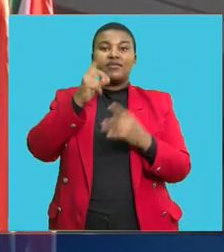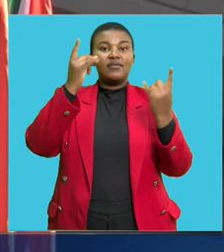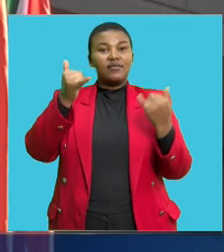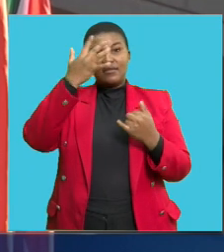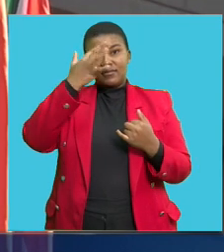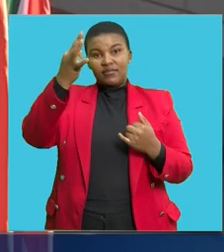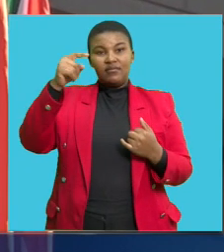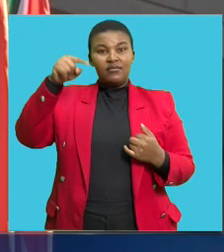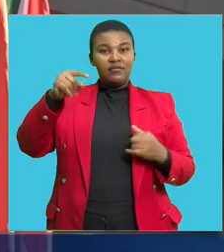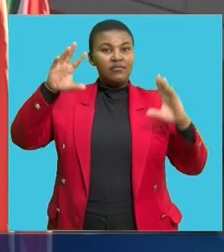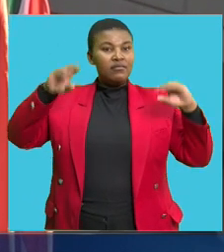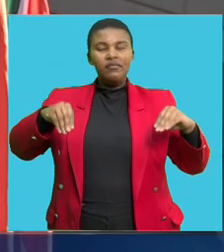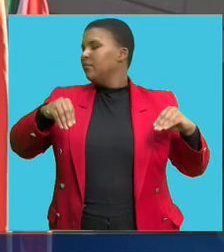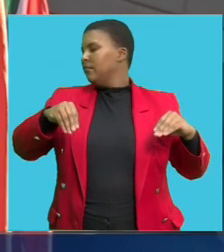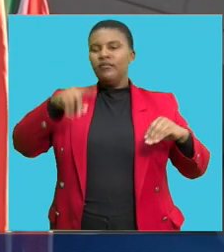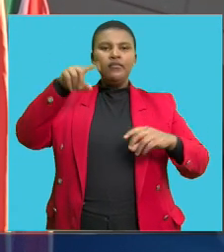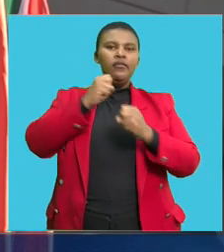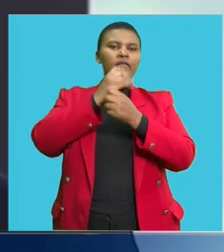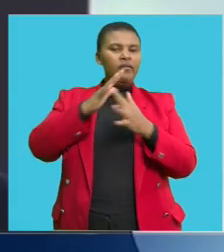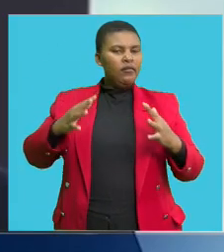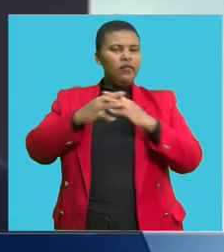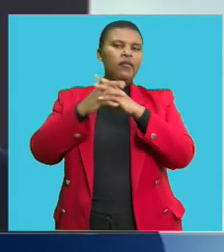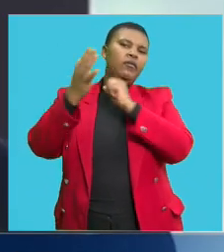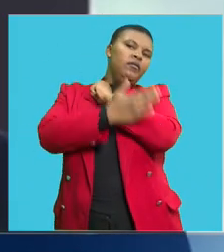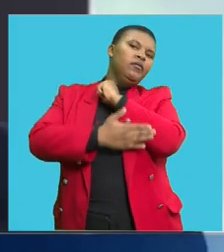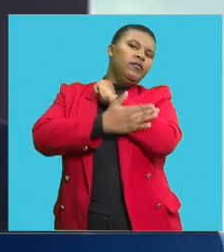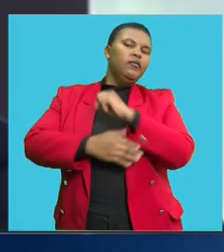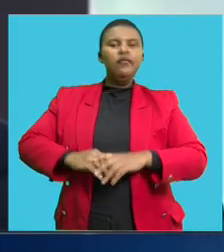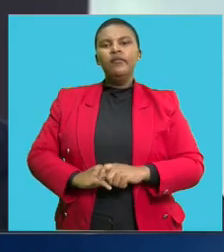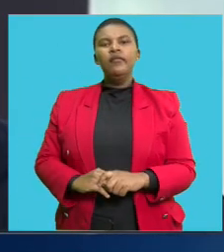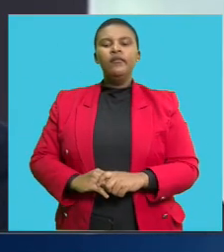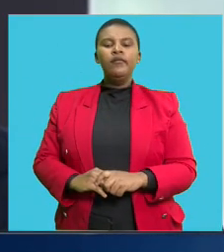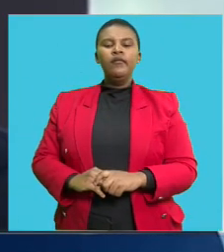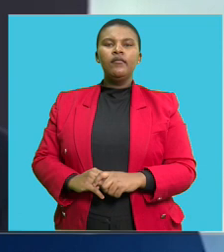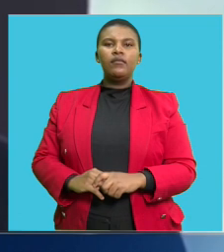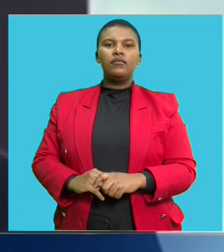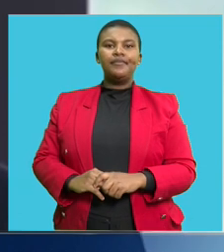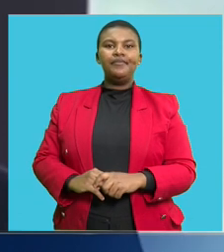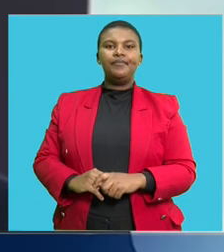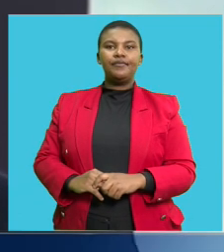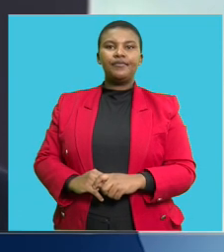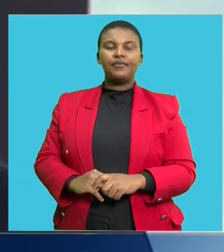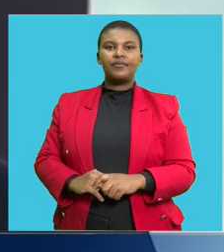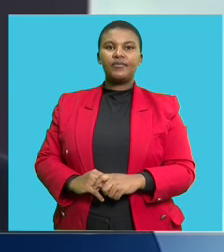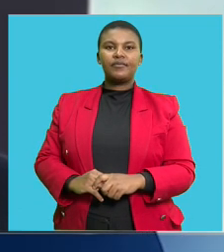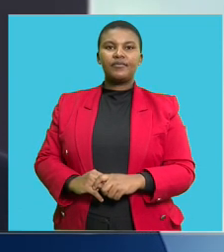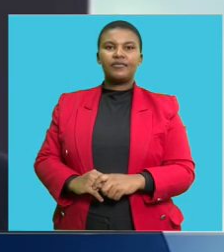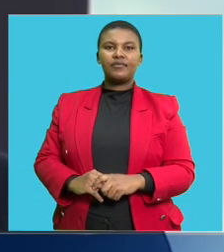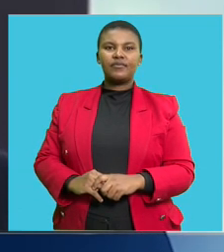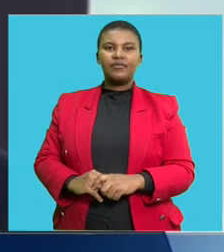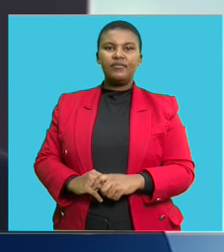okuzoma endleleni yawo yokwakha isizwe esibumbene. We declare to all to know that